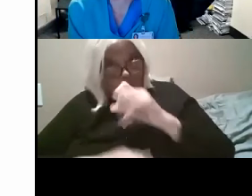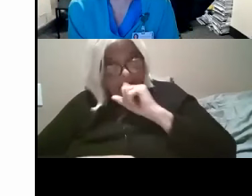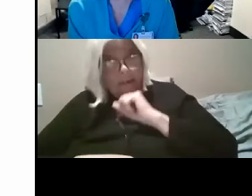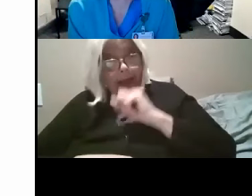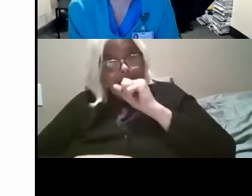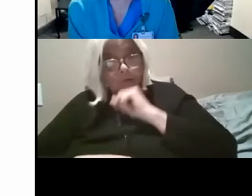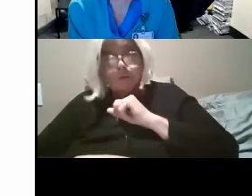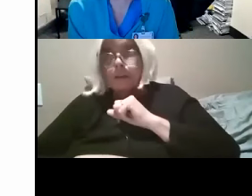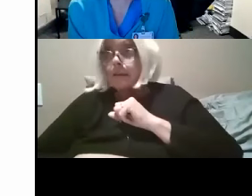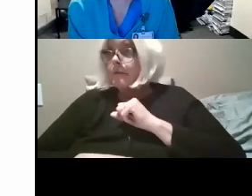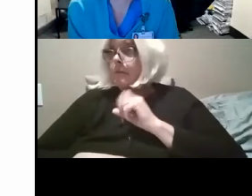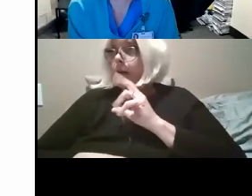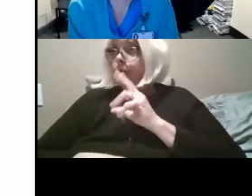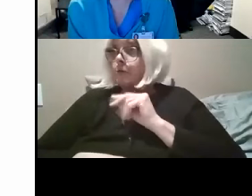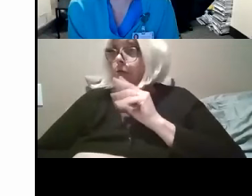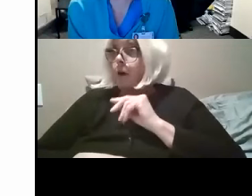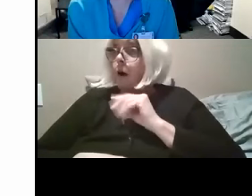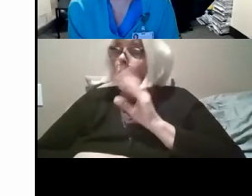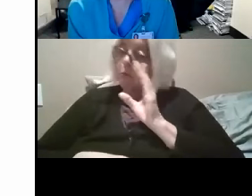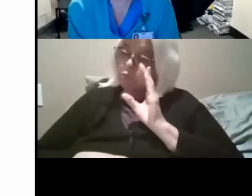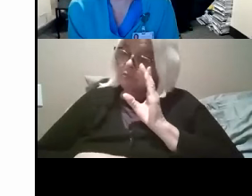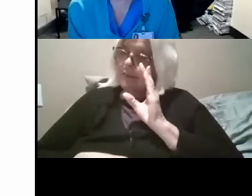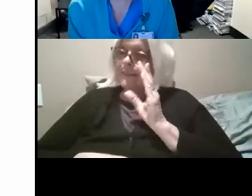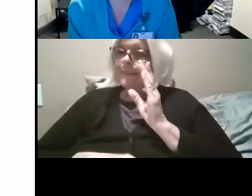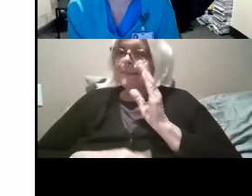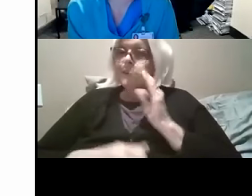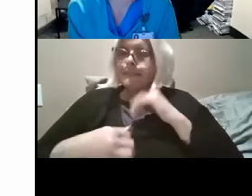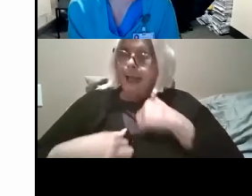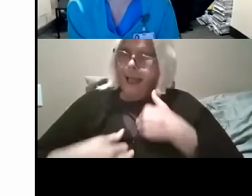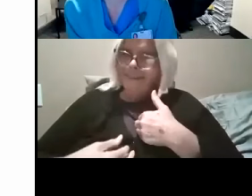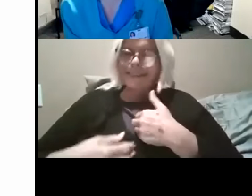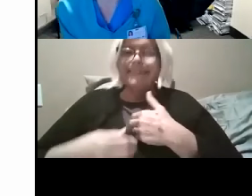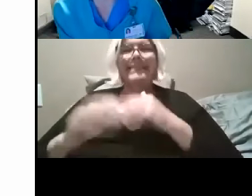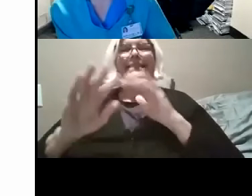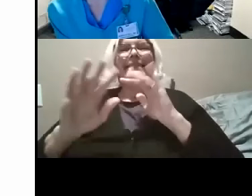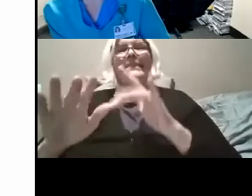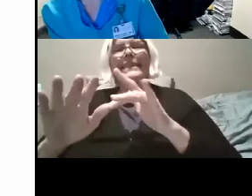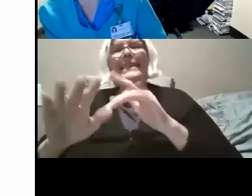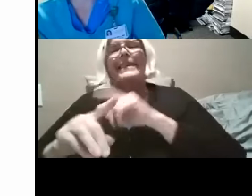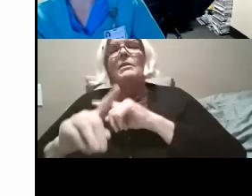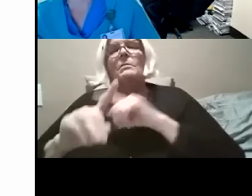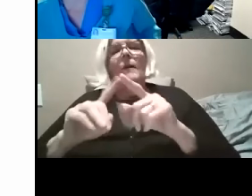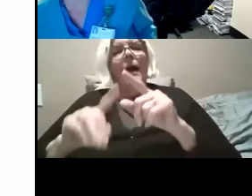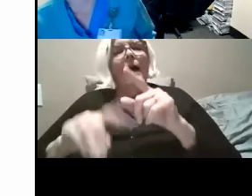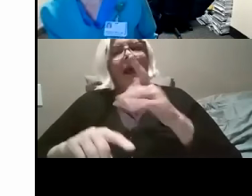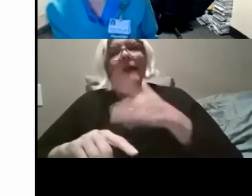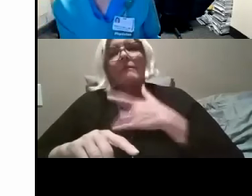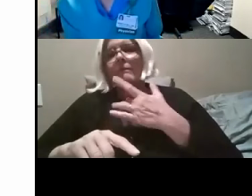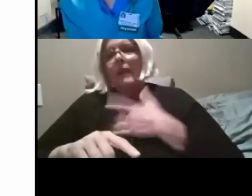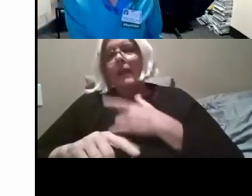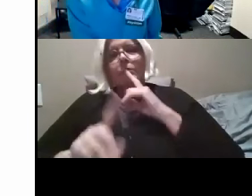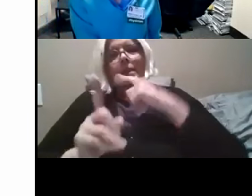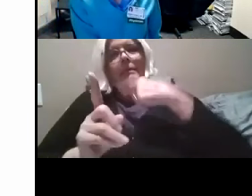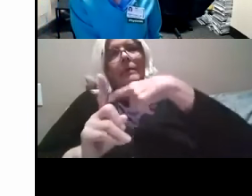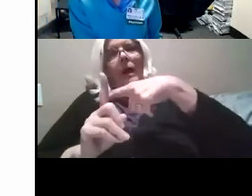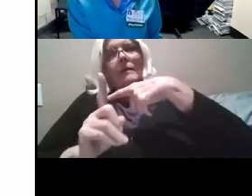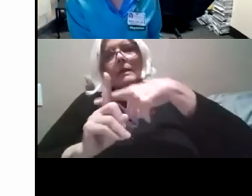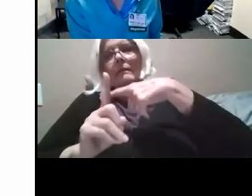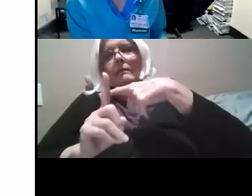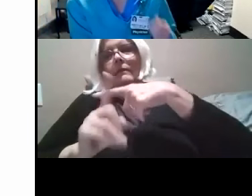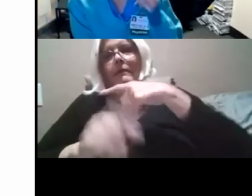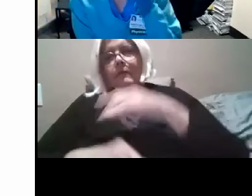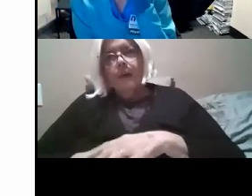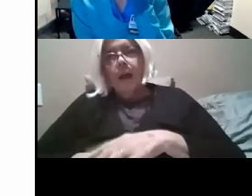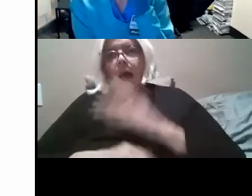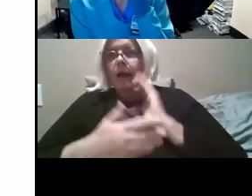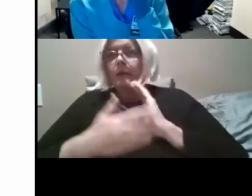are coming. And for me, the benefits of the vaccine far outweighed any risk. And clearly I brought them in the very first day it was available